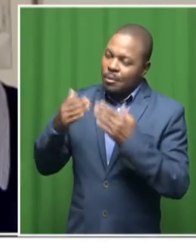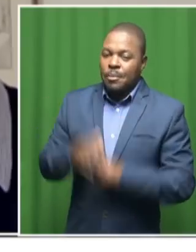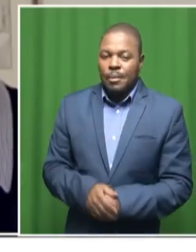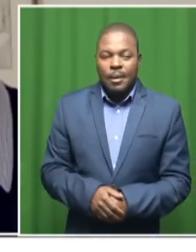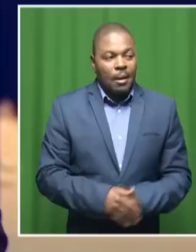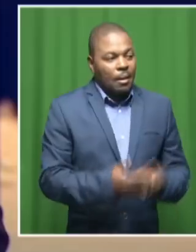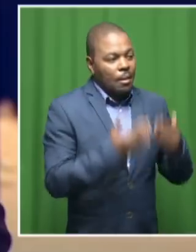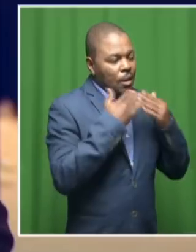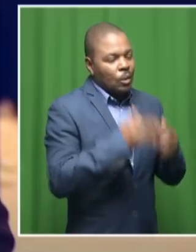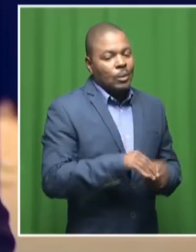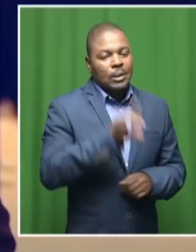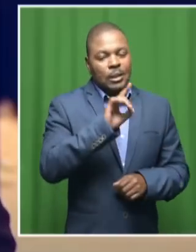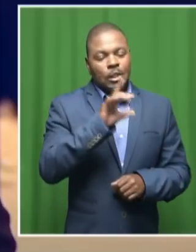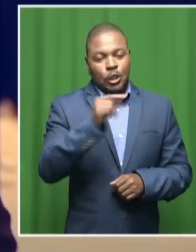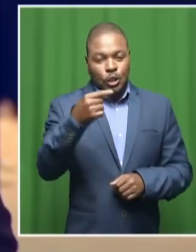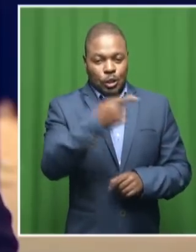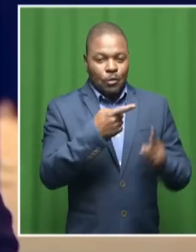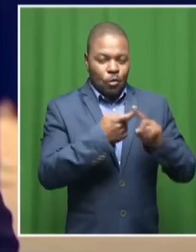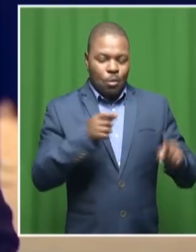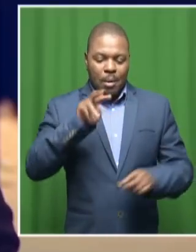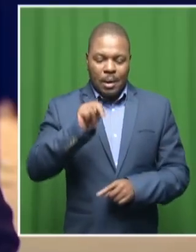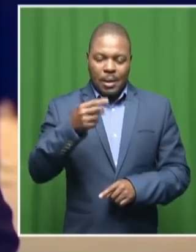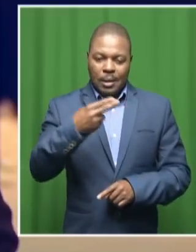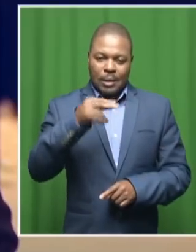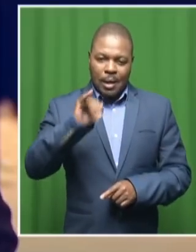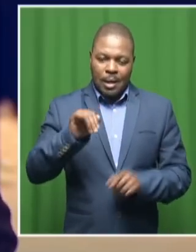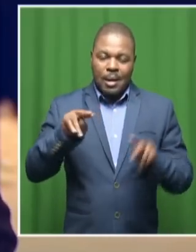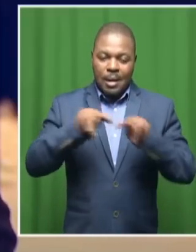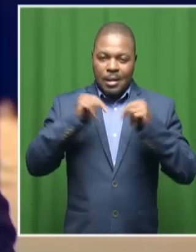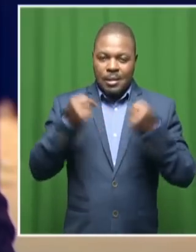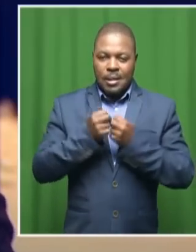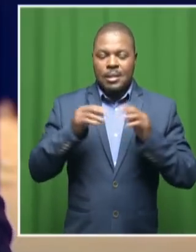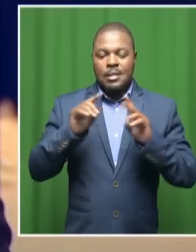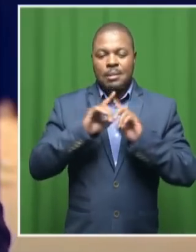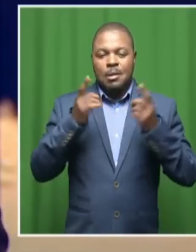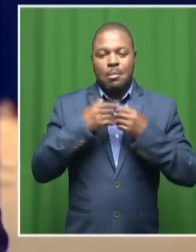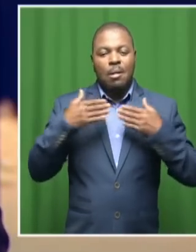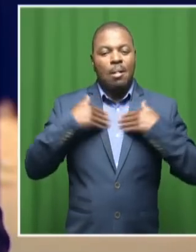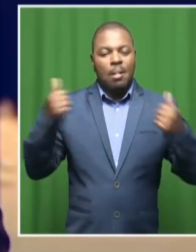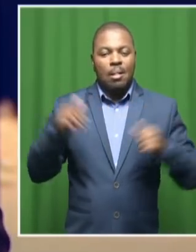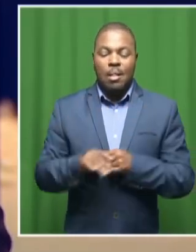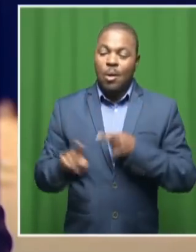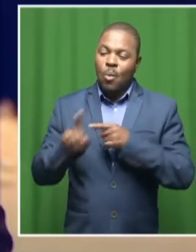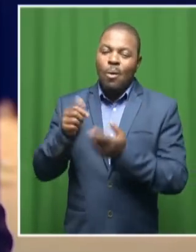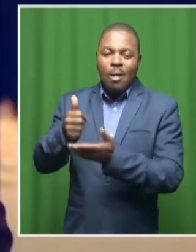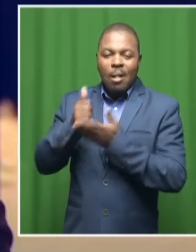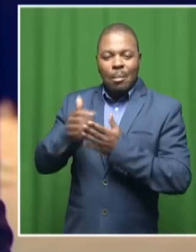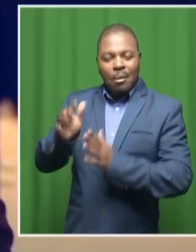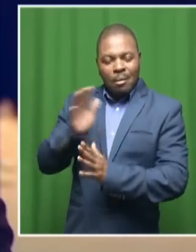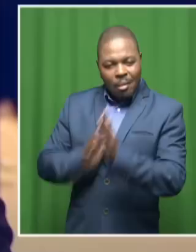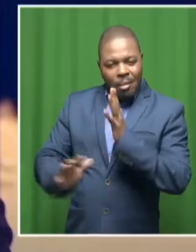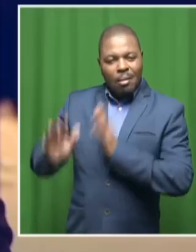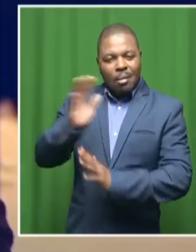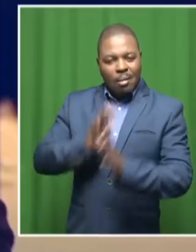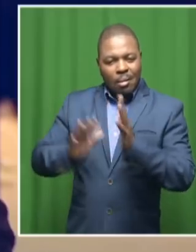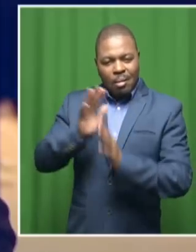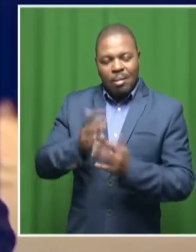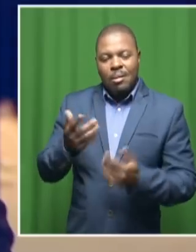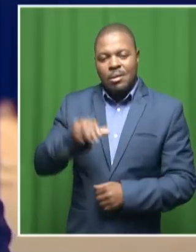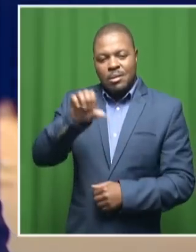That was the Deputy Director General of the NHI in the National Department of Health, Dr. Nicholas Crisp, helping us unpack several issues of the country's